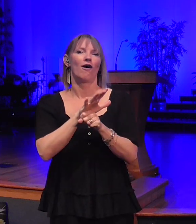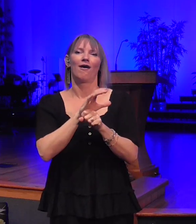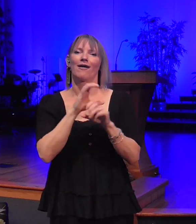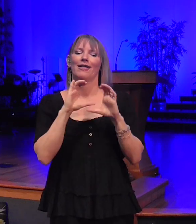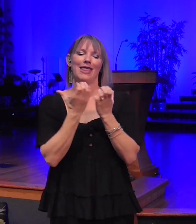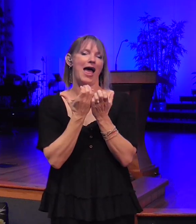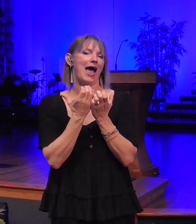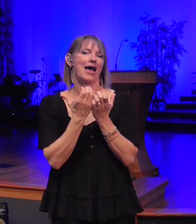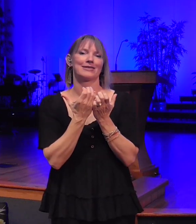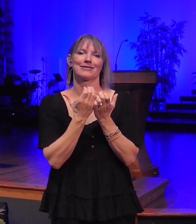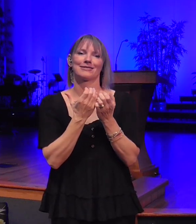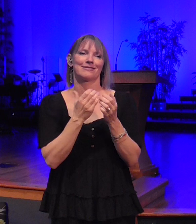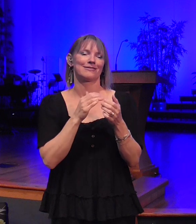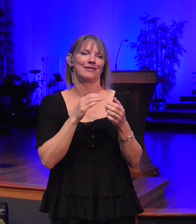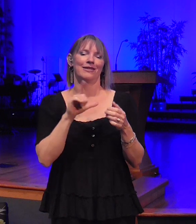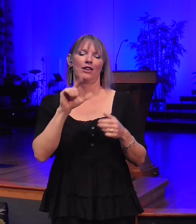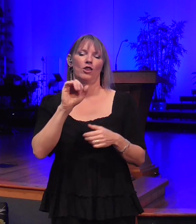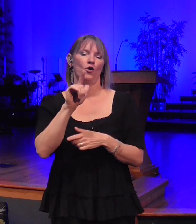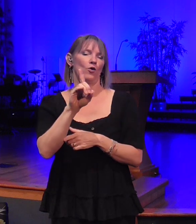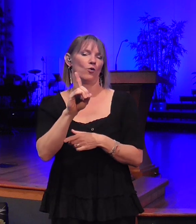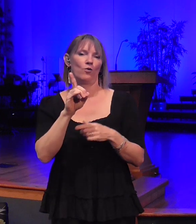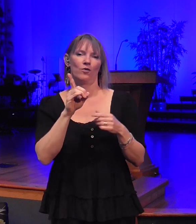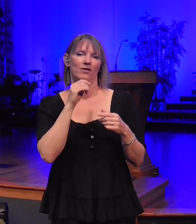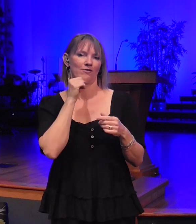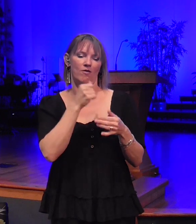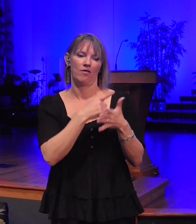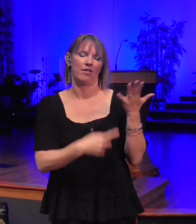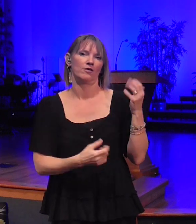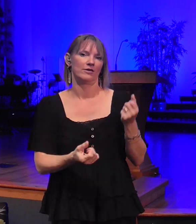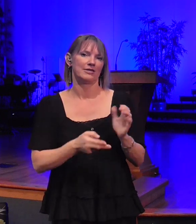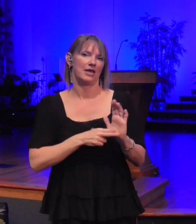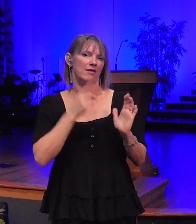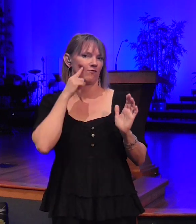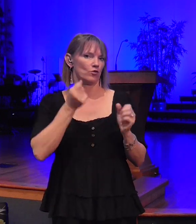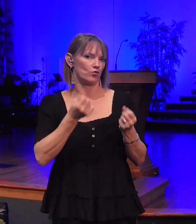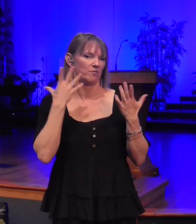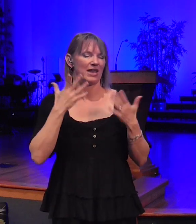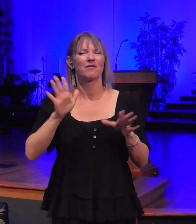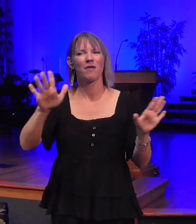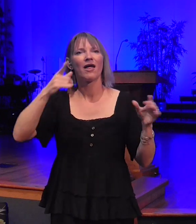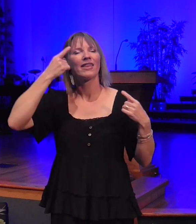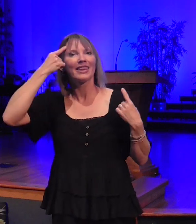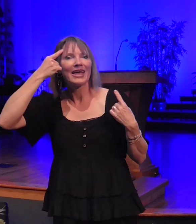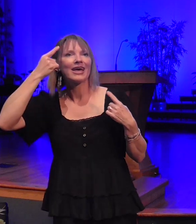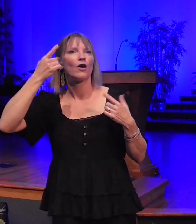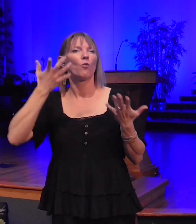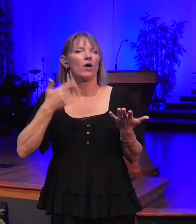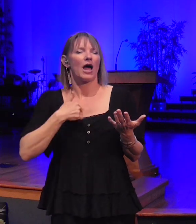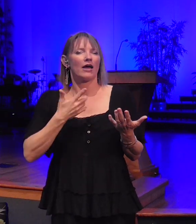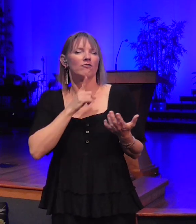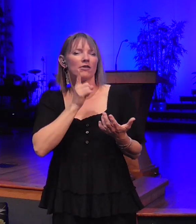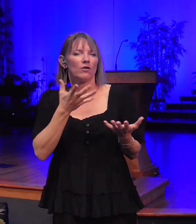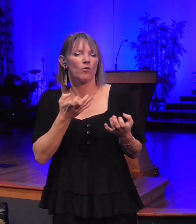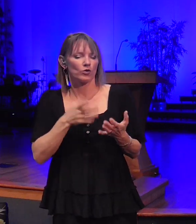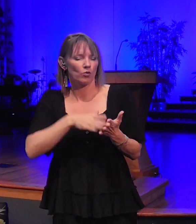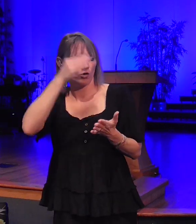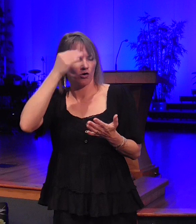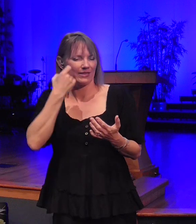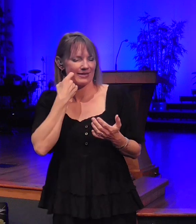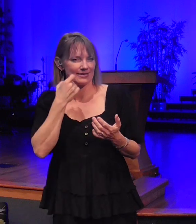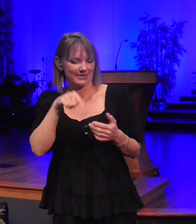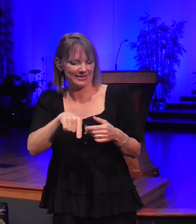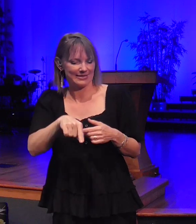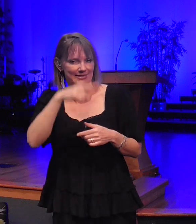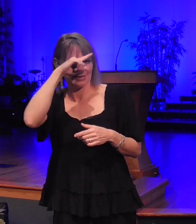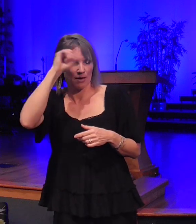But just to take some time and set that intention. What do I really want to learn this summer? What do I want to greater embody? Who is it that I'm